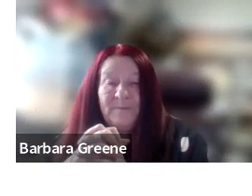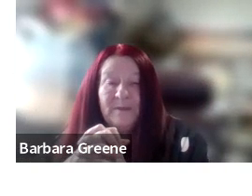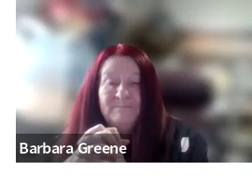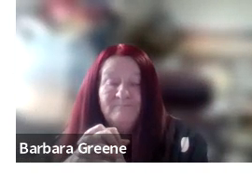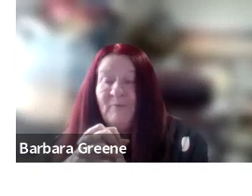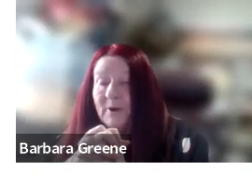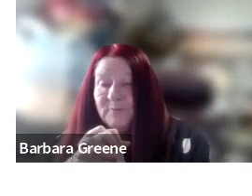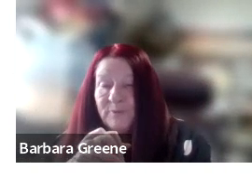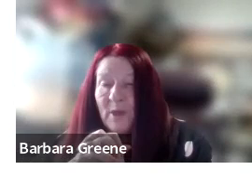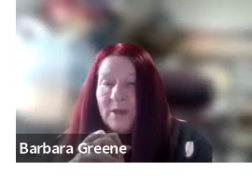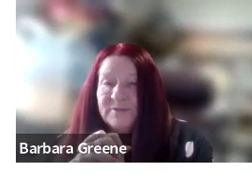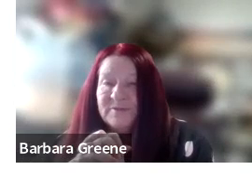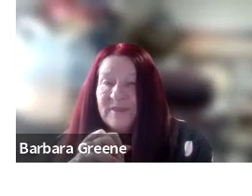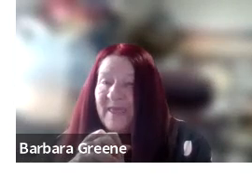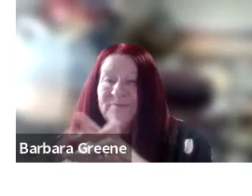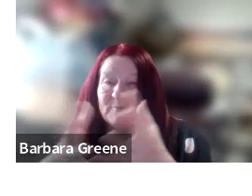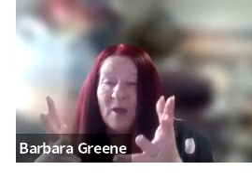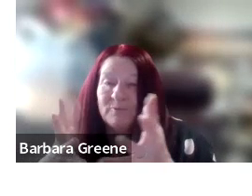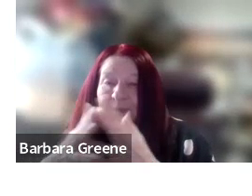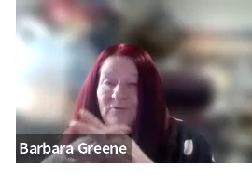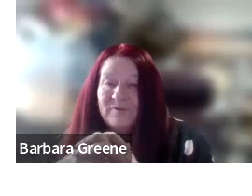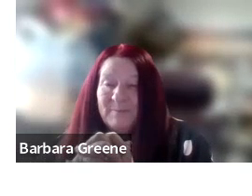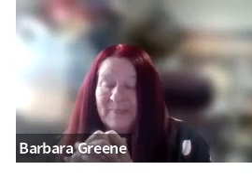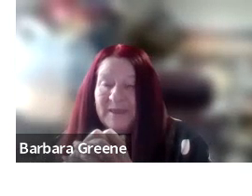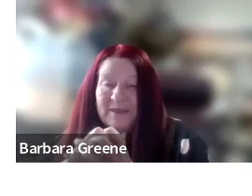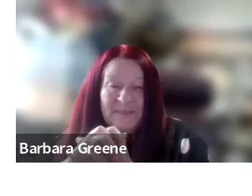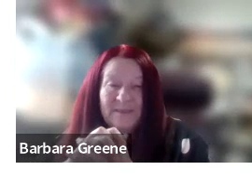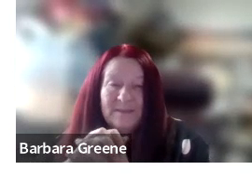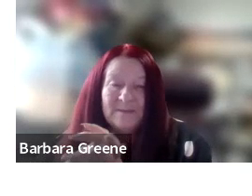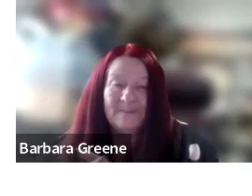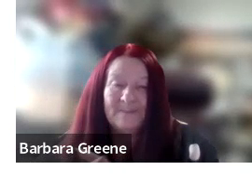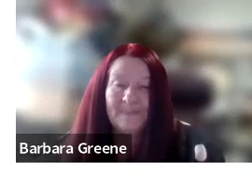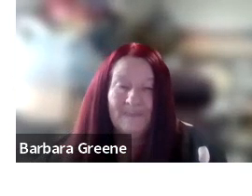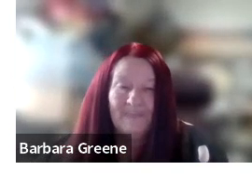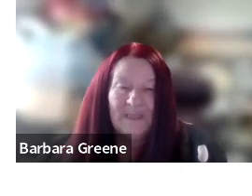enough fodder for thought to have some conversations about that, I think.